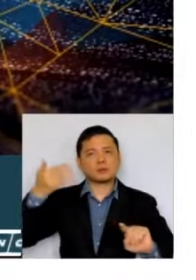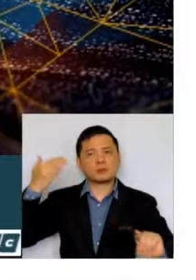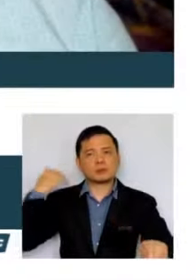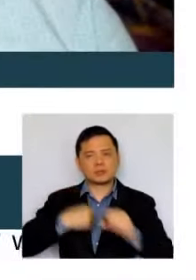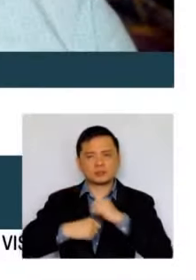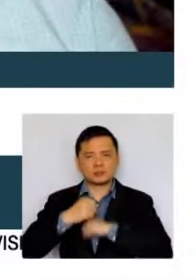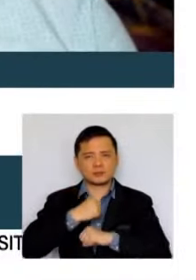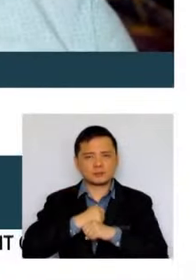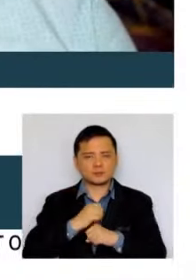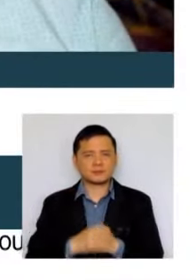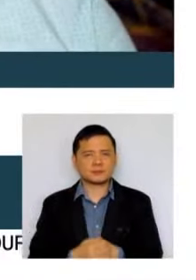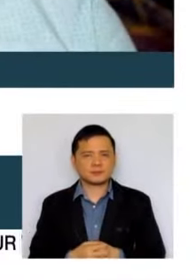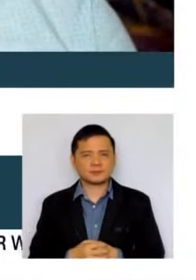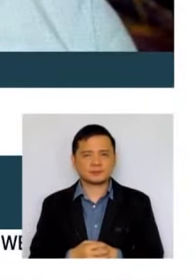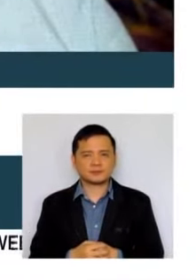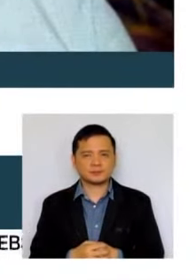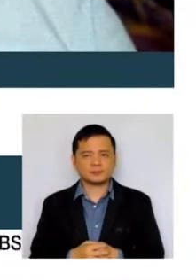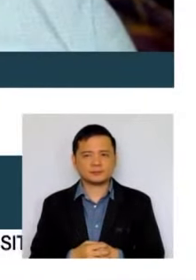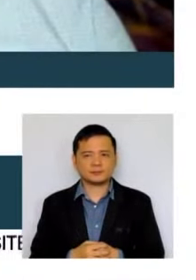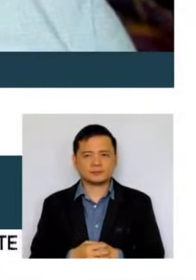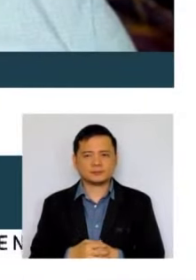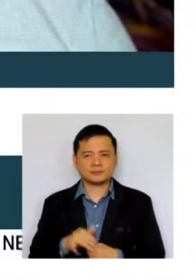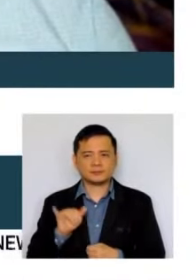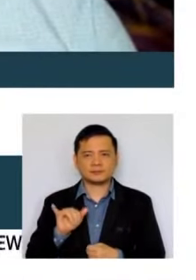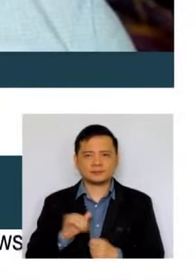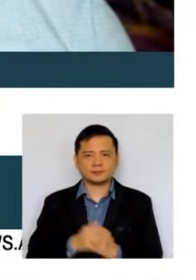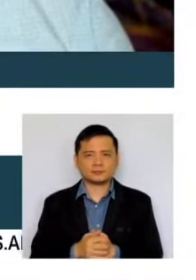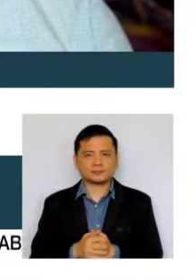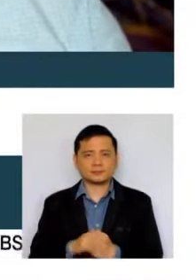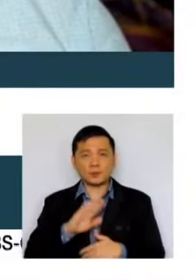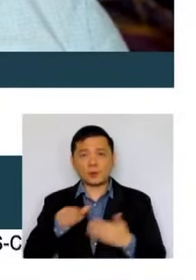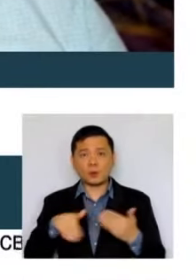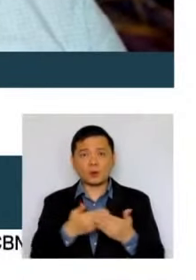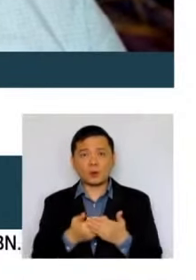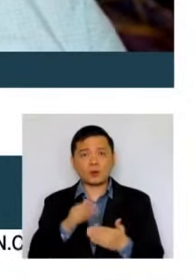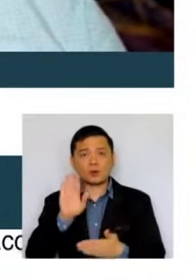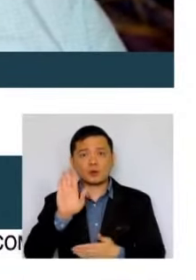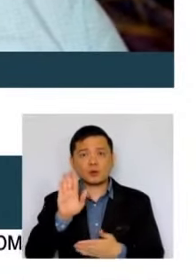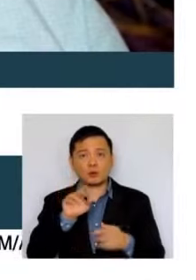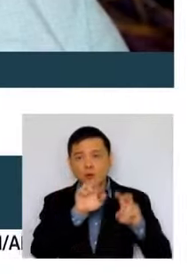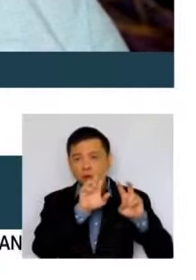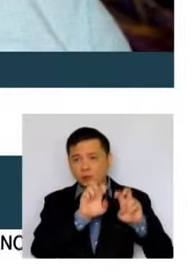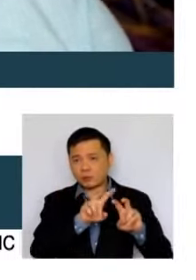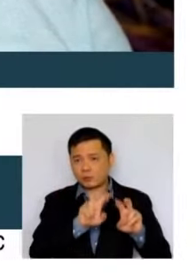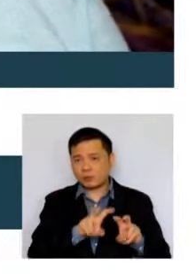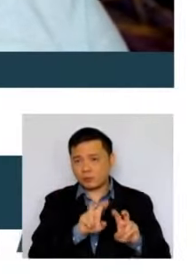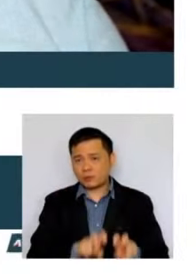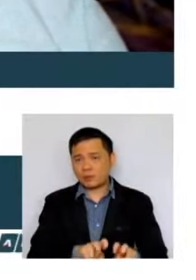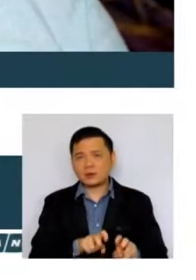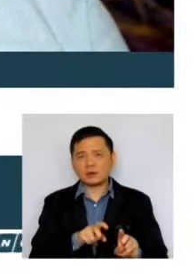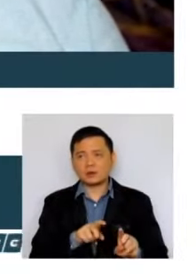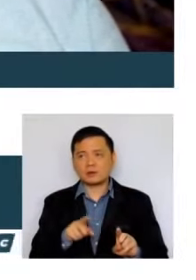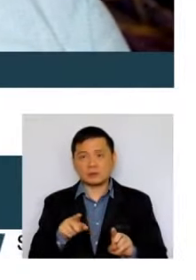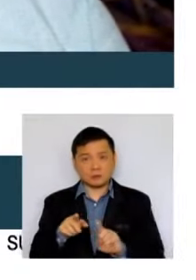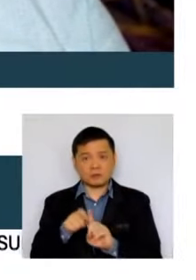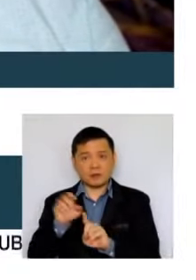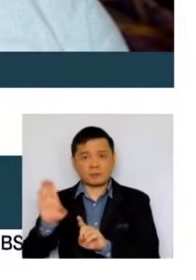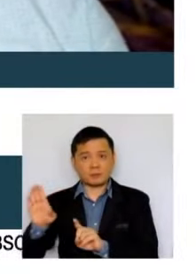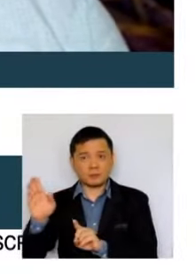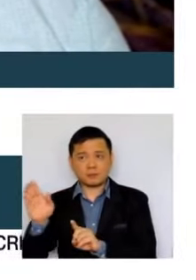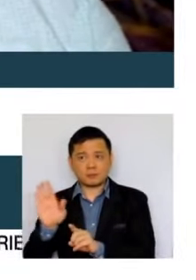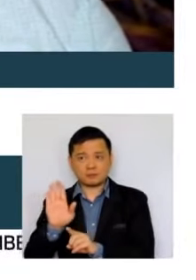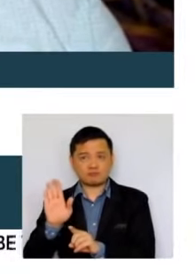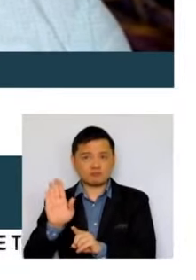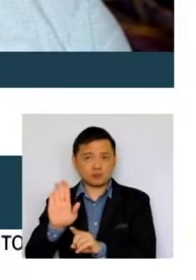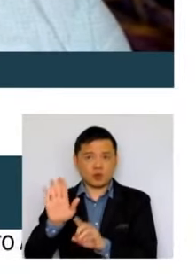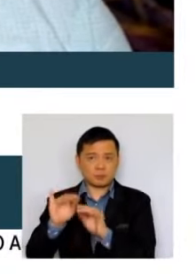all of these metrics, of course, is made possible through your new service, and we're pulling up your digital advertising intelligence